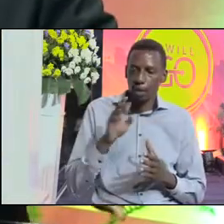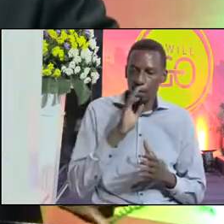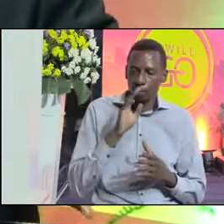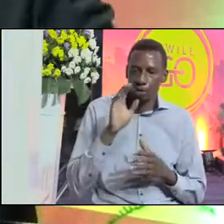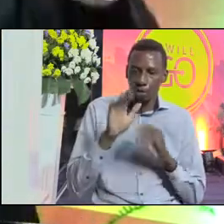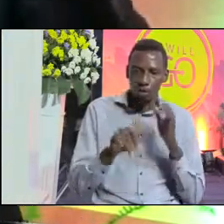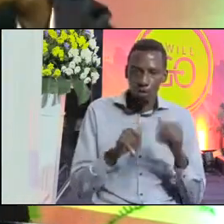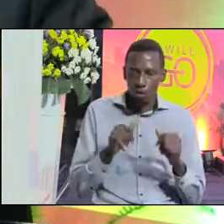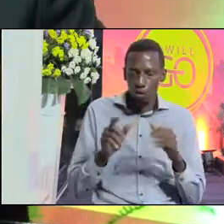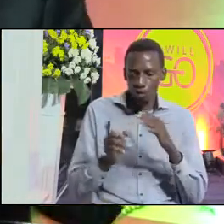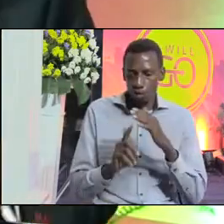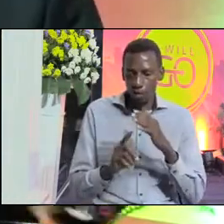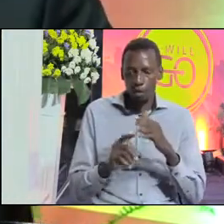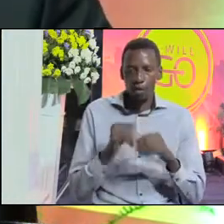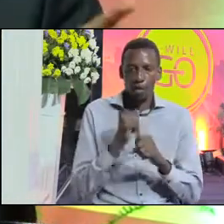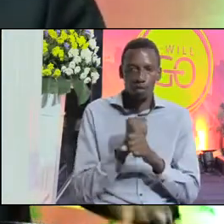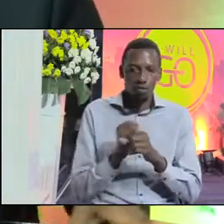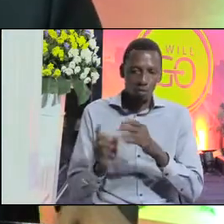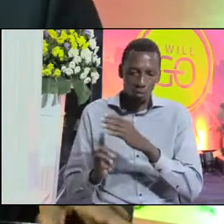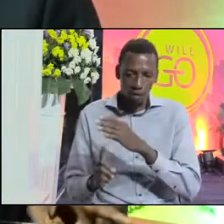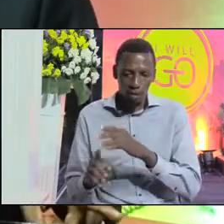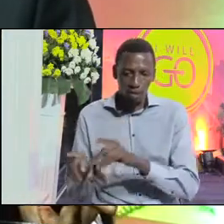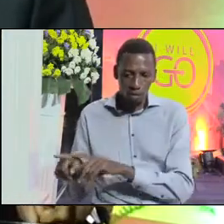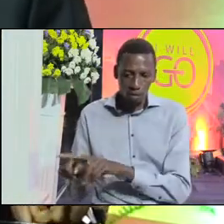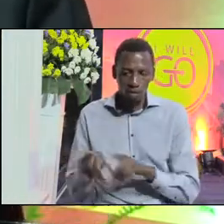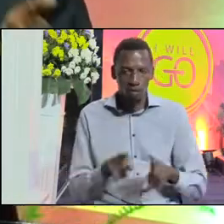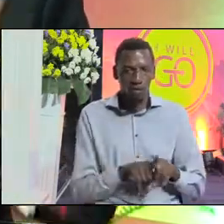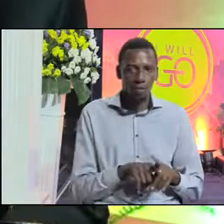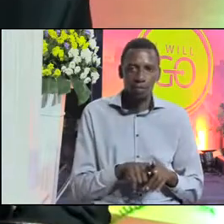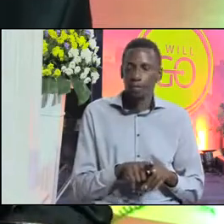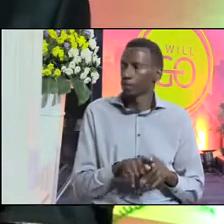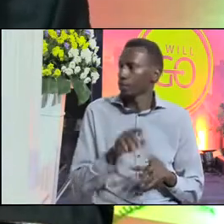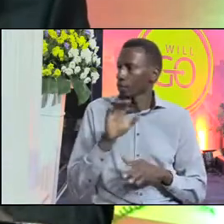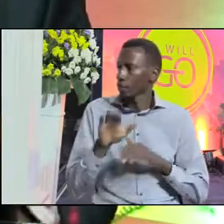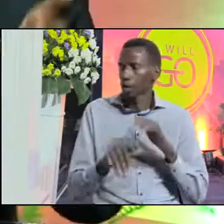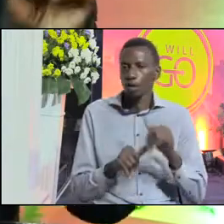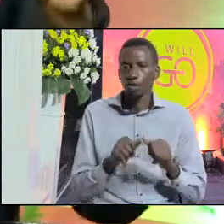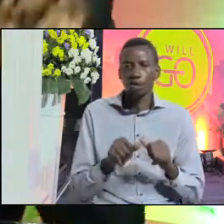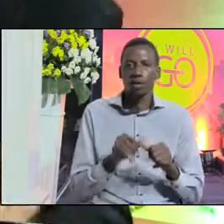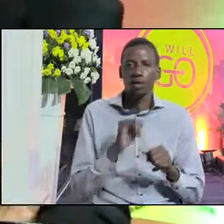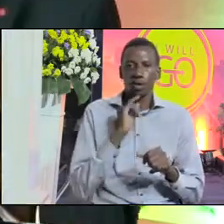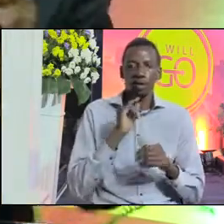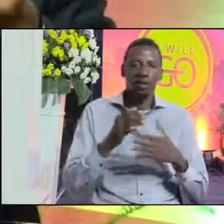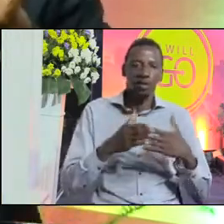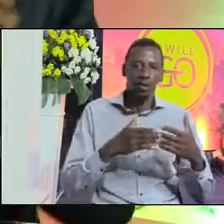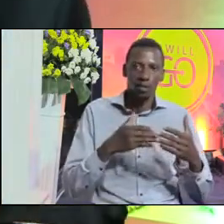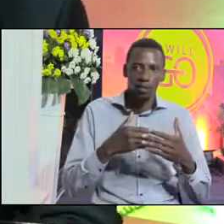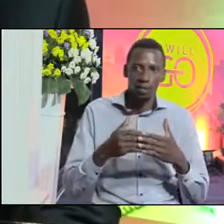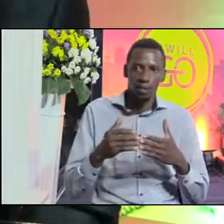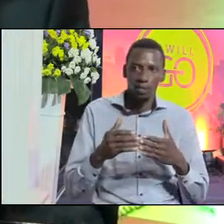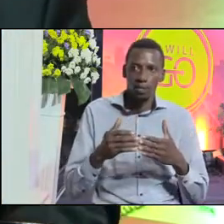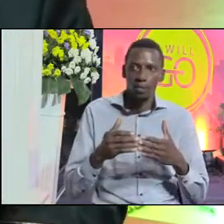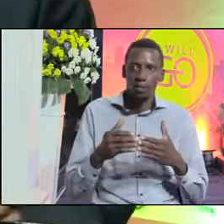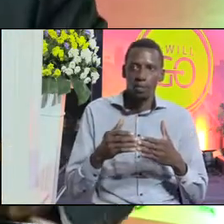to minister and do ministry as well, the call is the sign and symbol